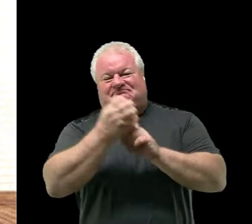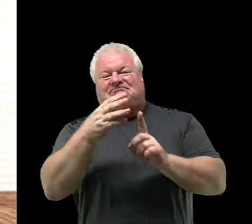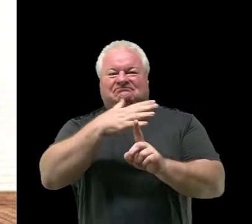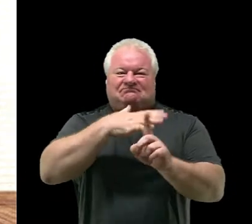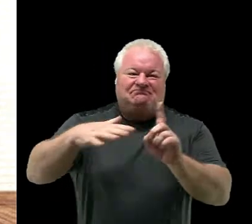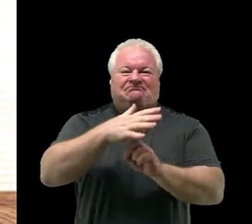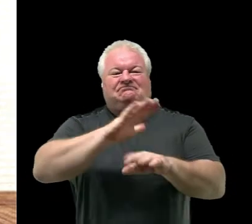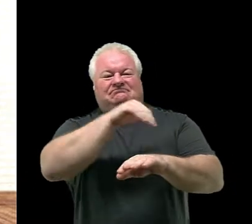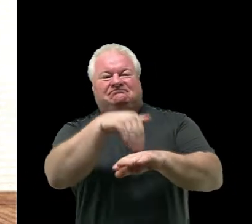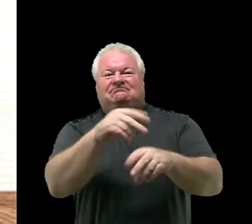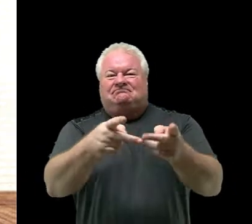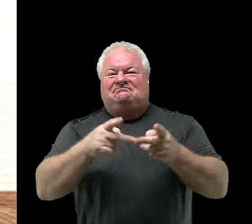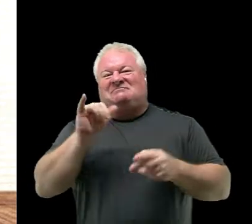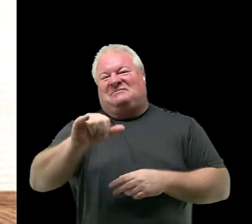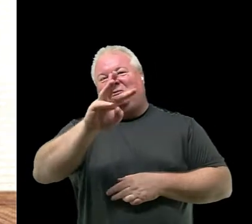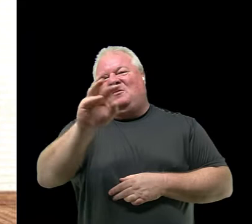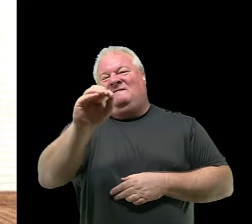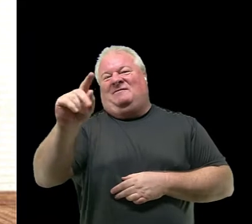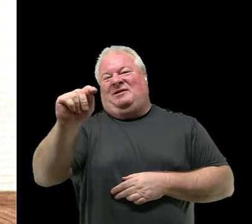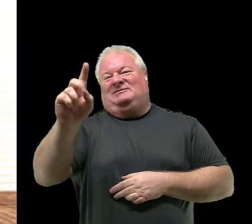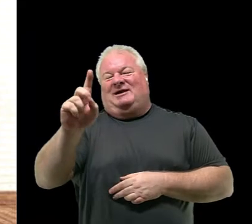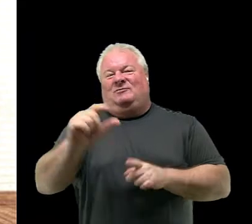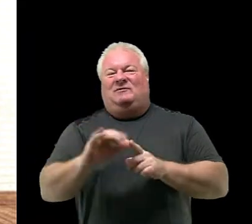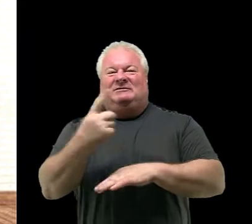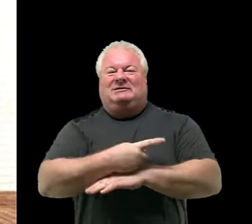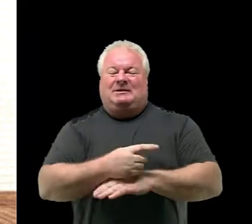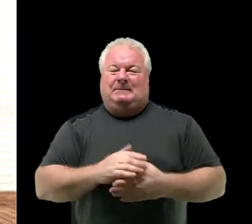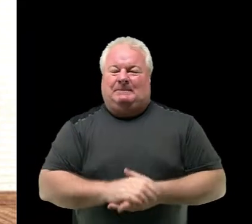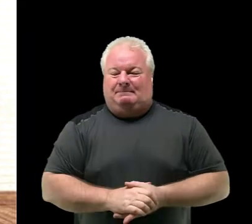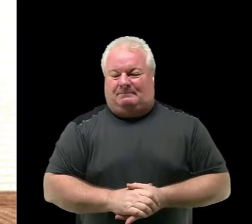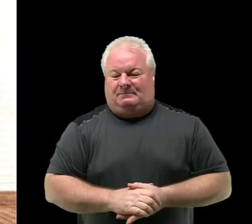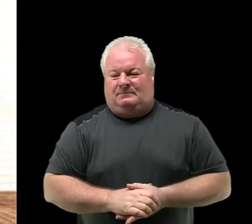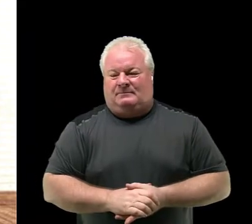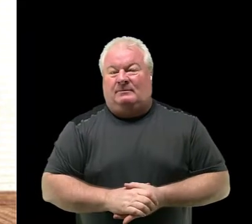Environment, the word of the day.